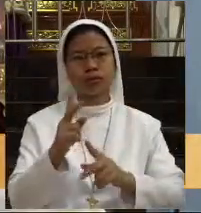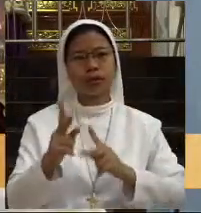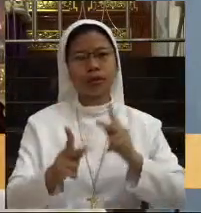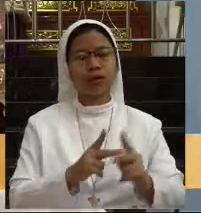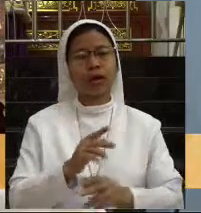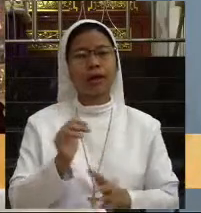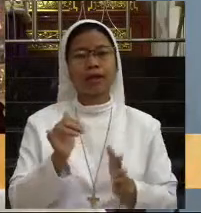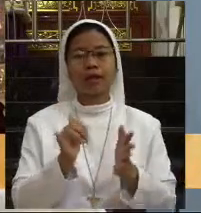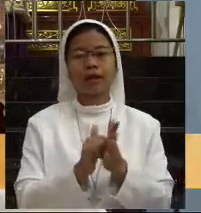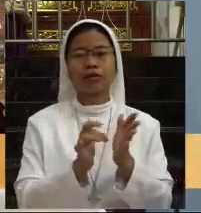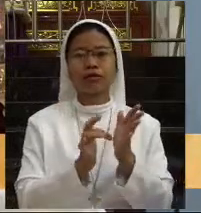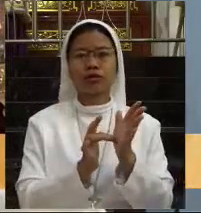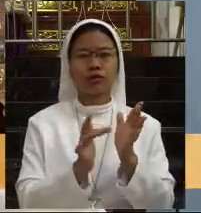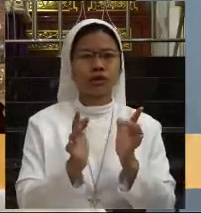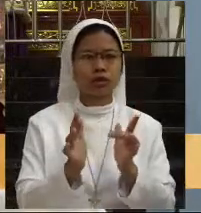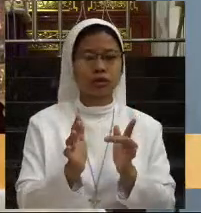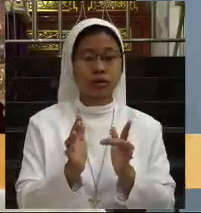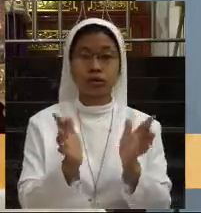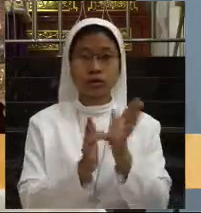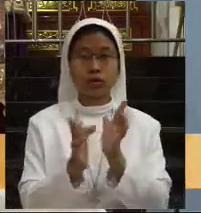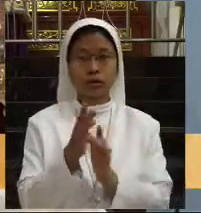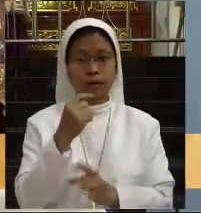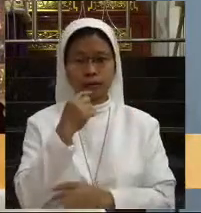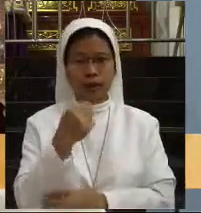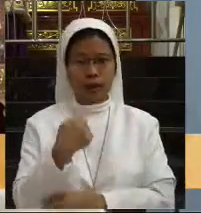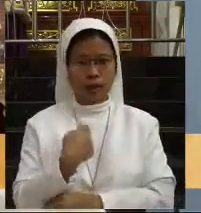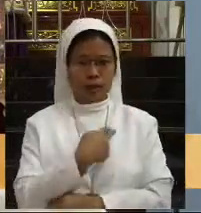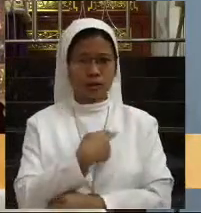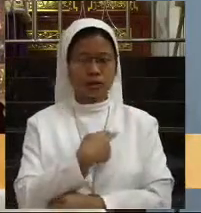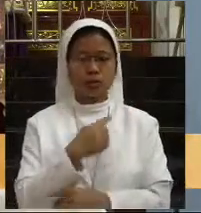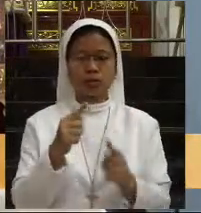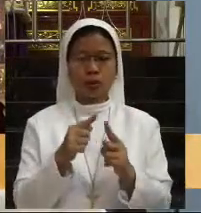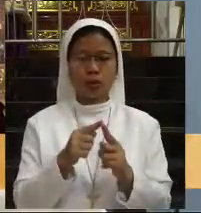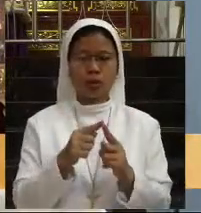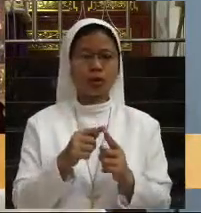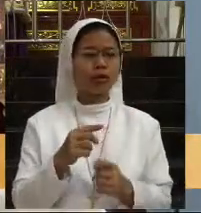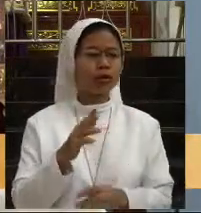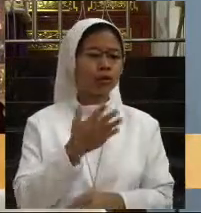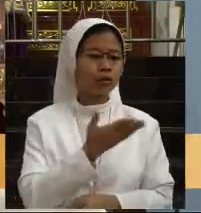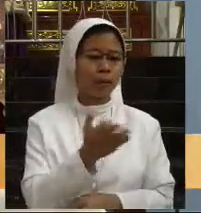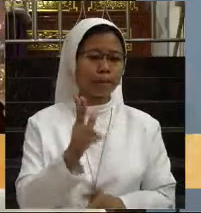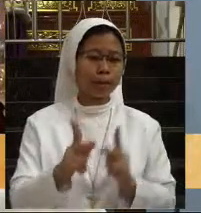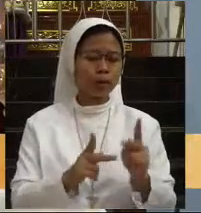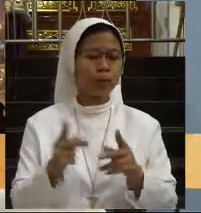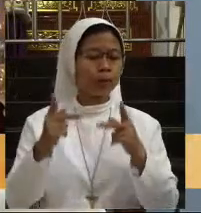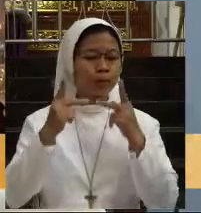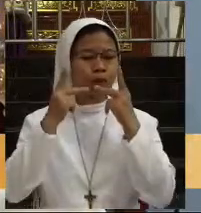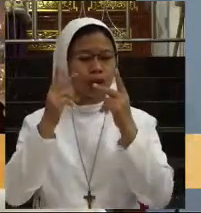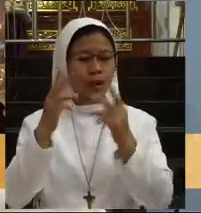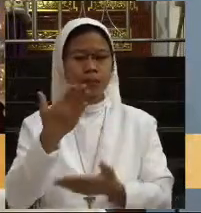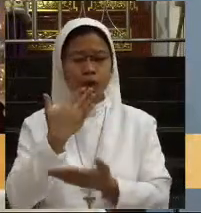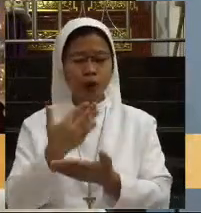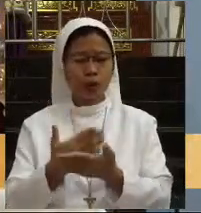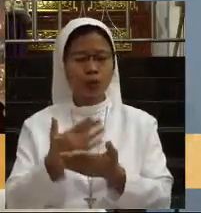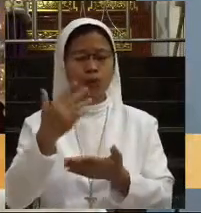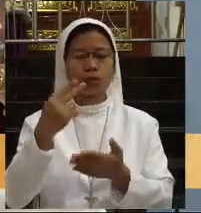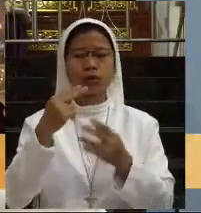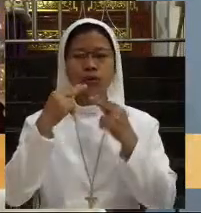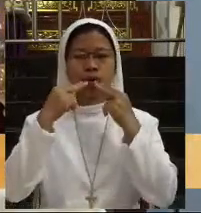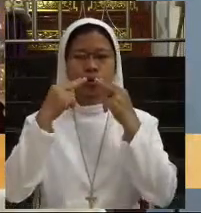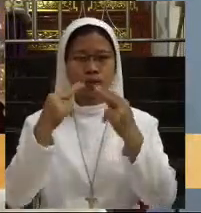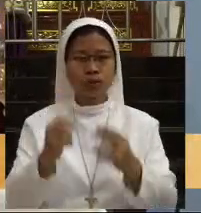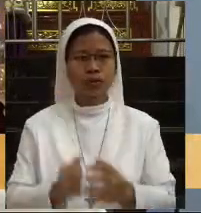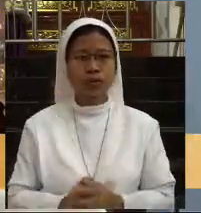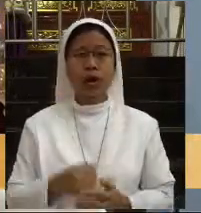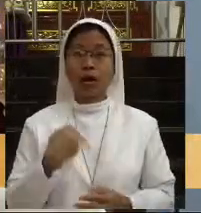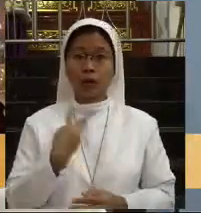Jesus says, go be my witnesses, proclaim my teachings. And we make our proclamation not